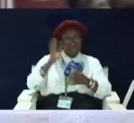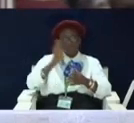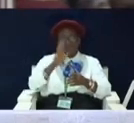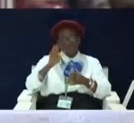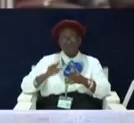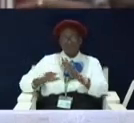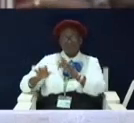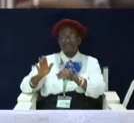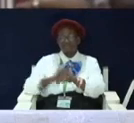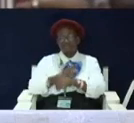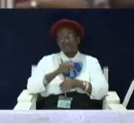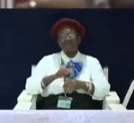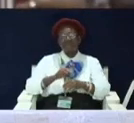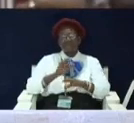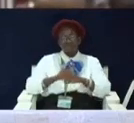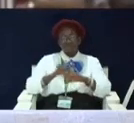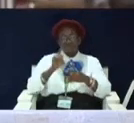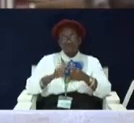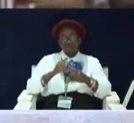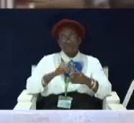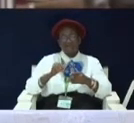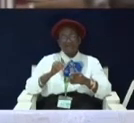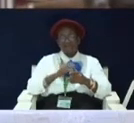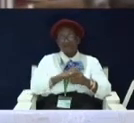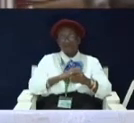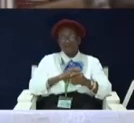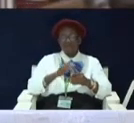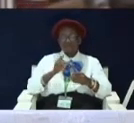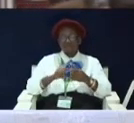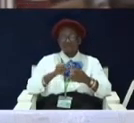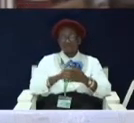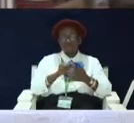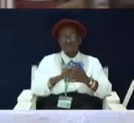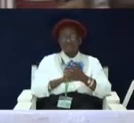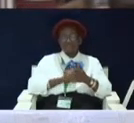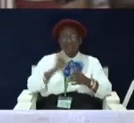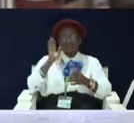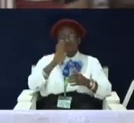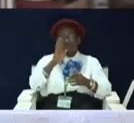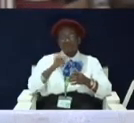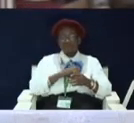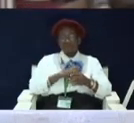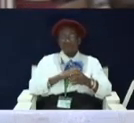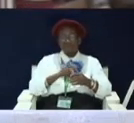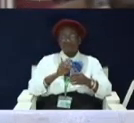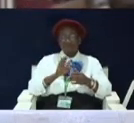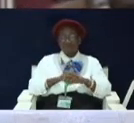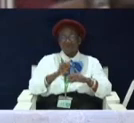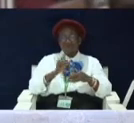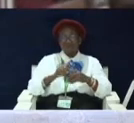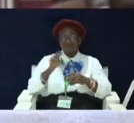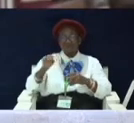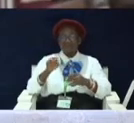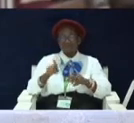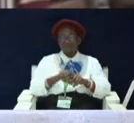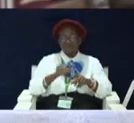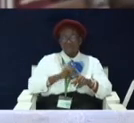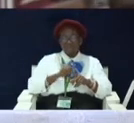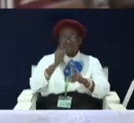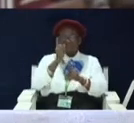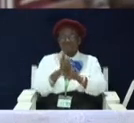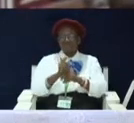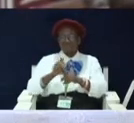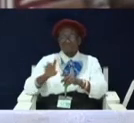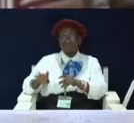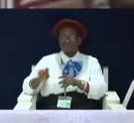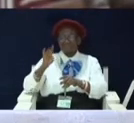compassion. Emi o si se iyonu fun eniti emi o se iyonu fun. So I just decided who I'm going to be merciful to. Emi ma kan pinu eni to ba